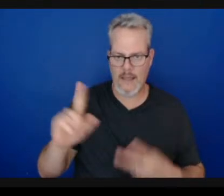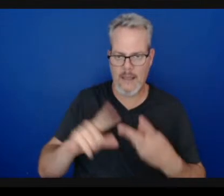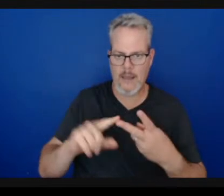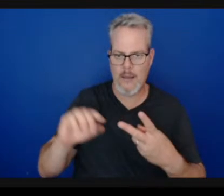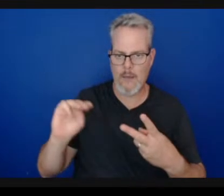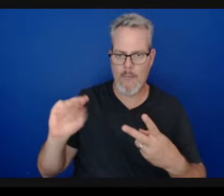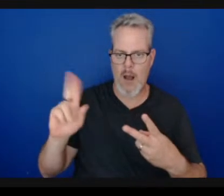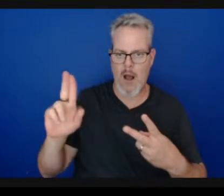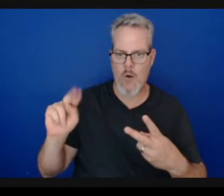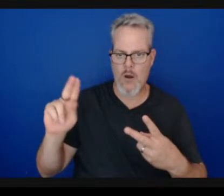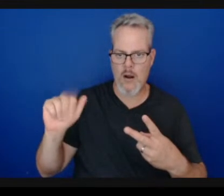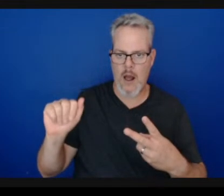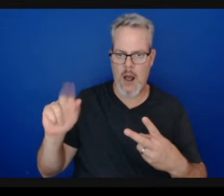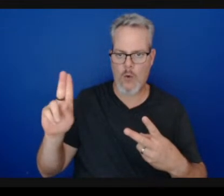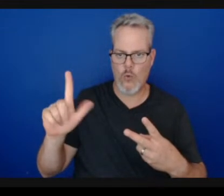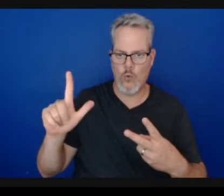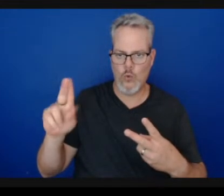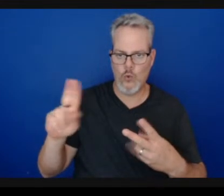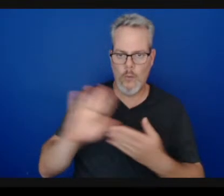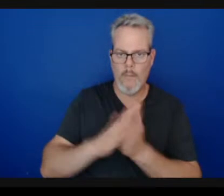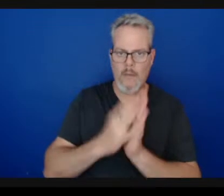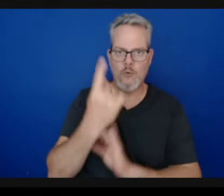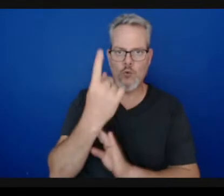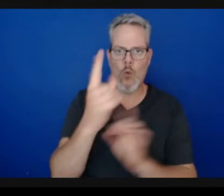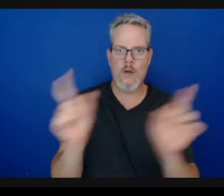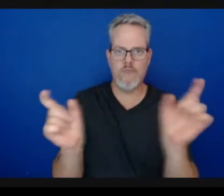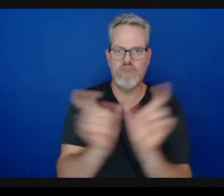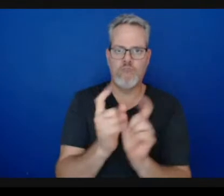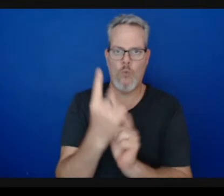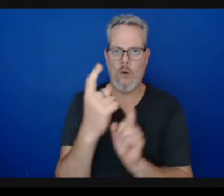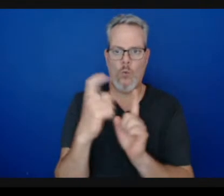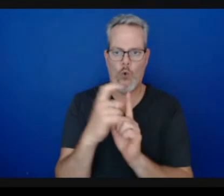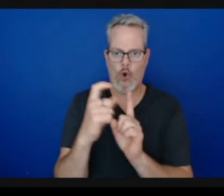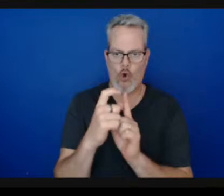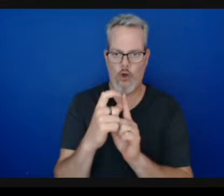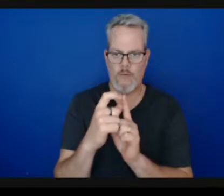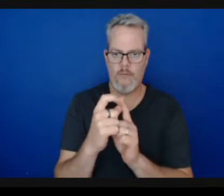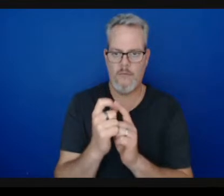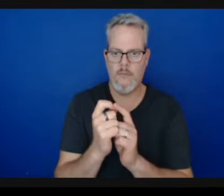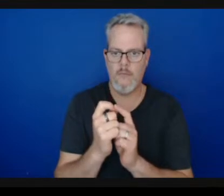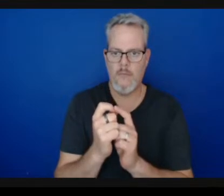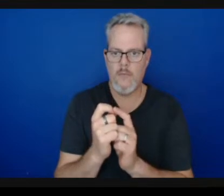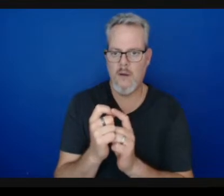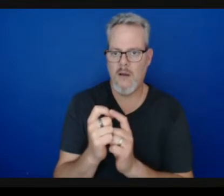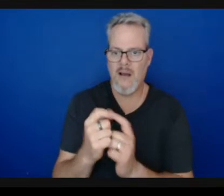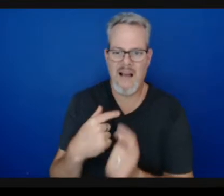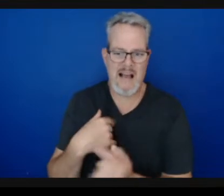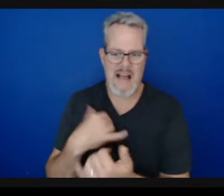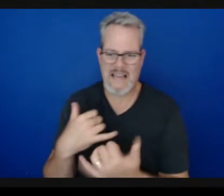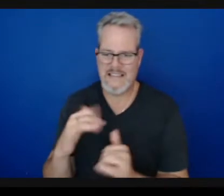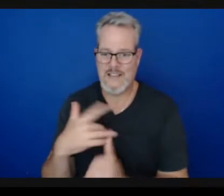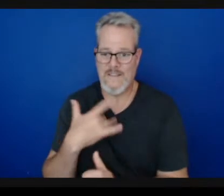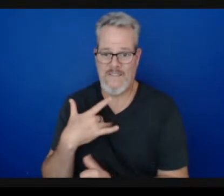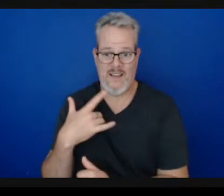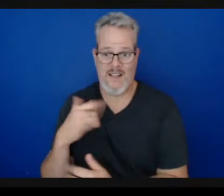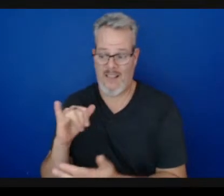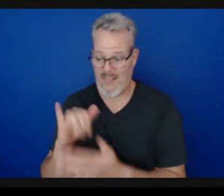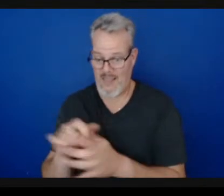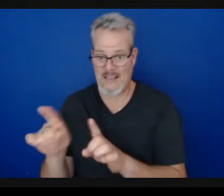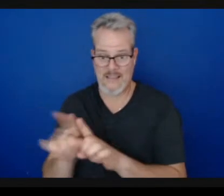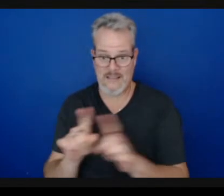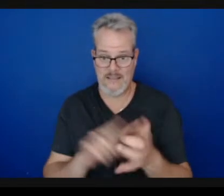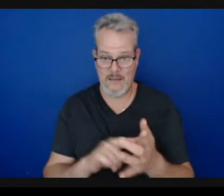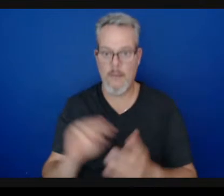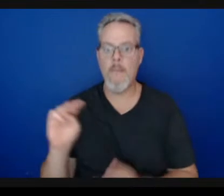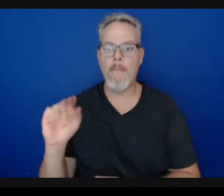still have my own personal campaign that if that's the case for these mountains, and it's the case for Mauna Kea as